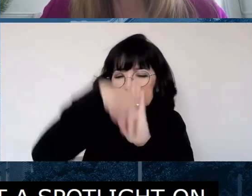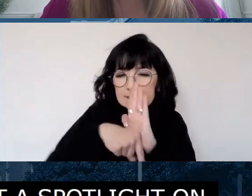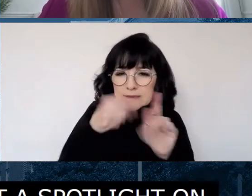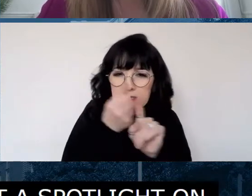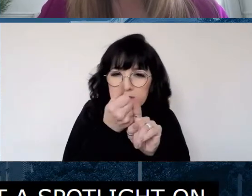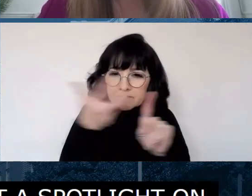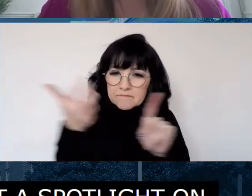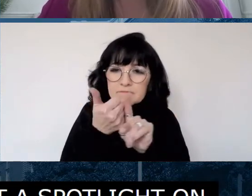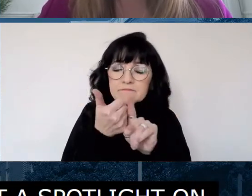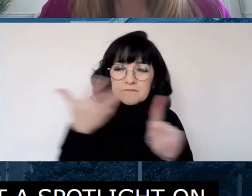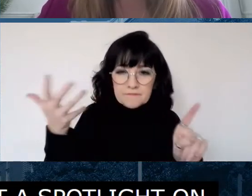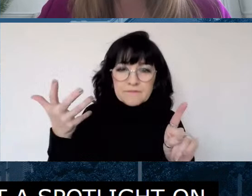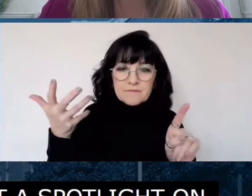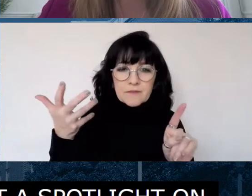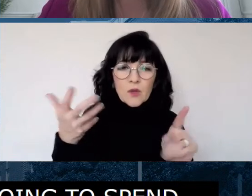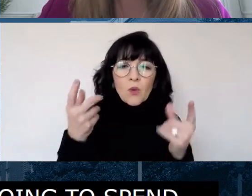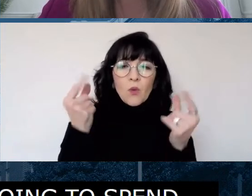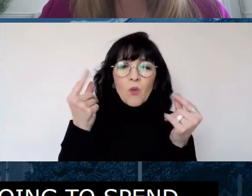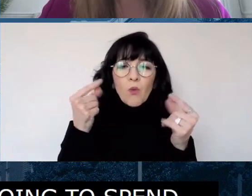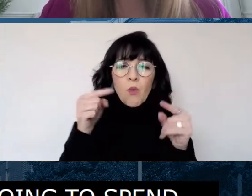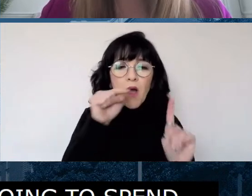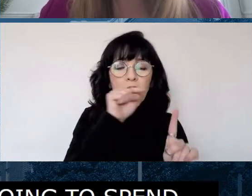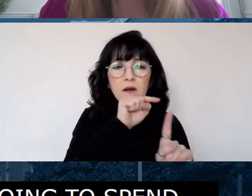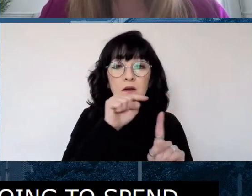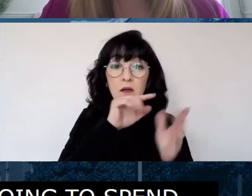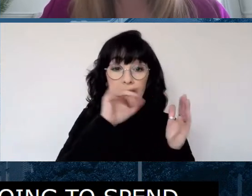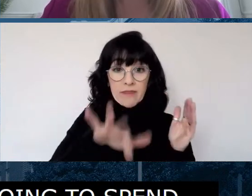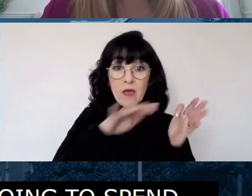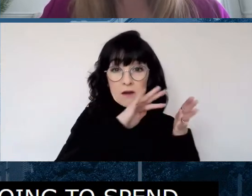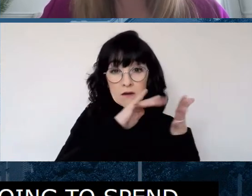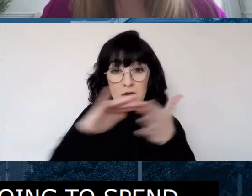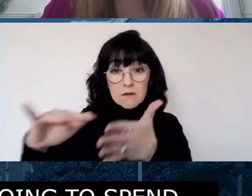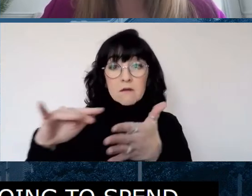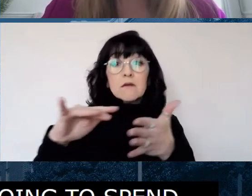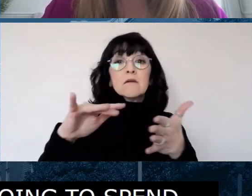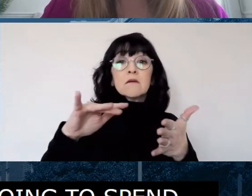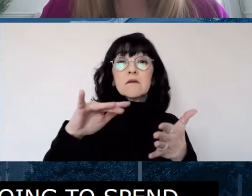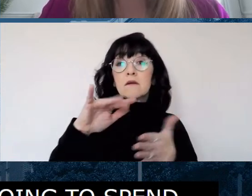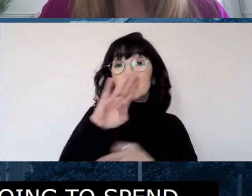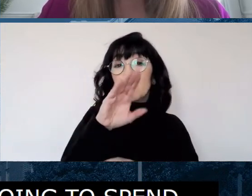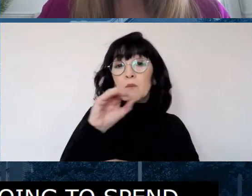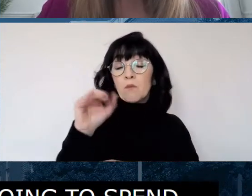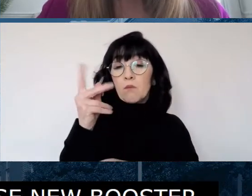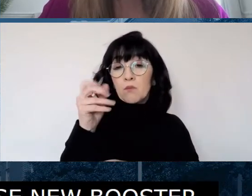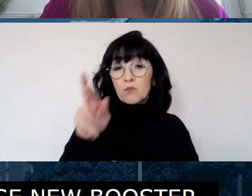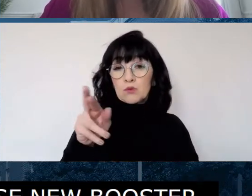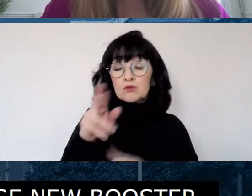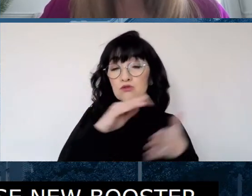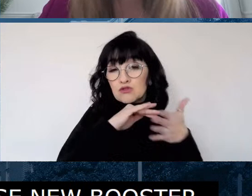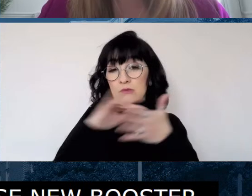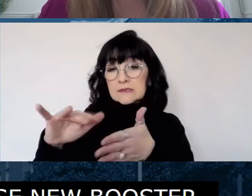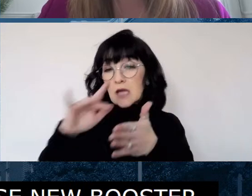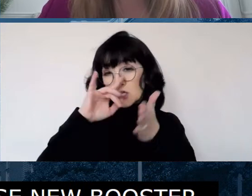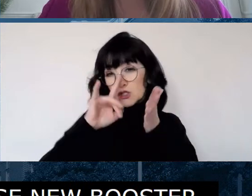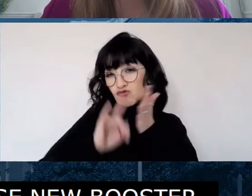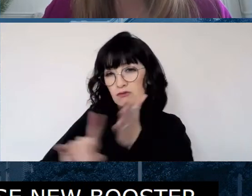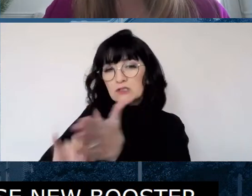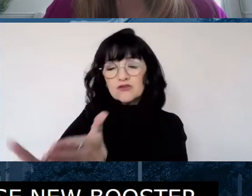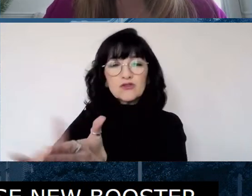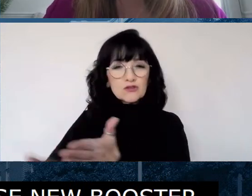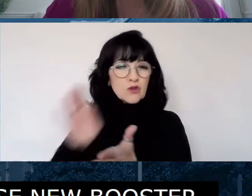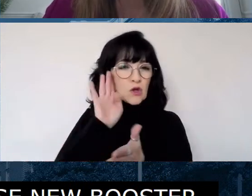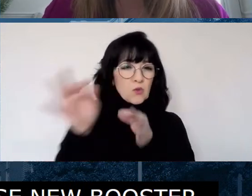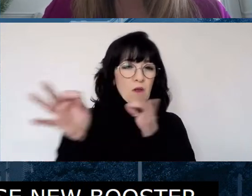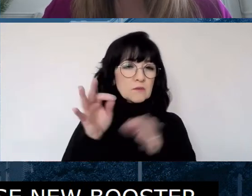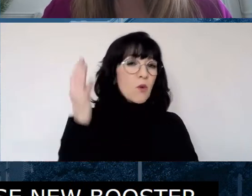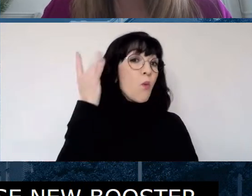these new booster studies and again, as you said, Governor, why it's so important. Let me start first,